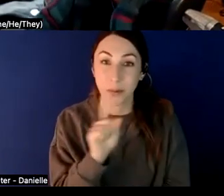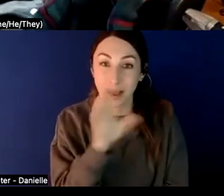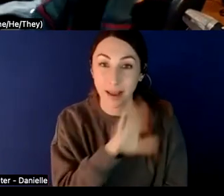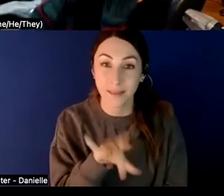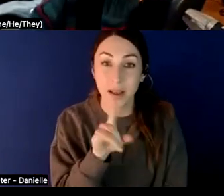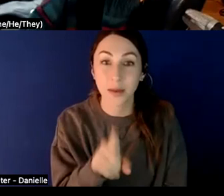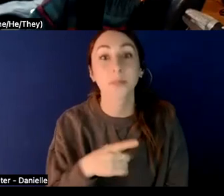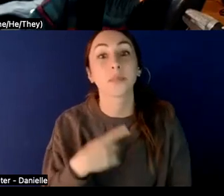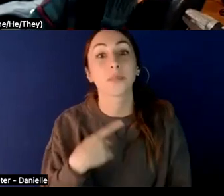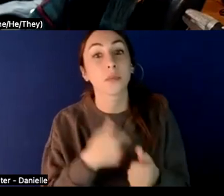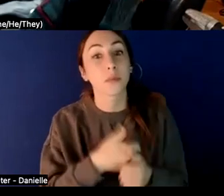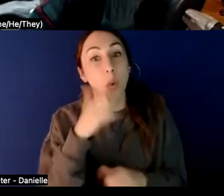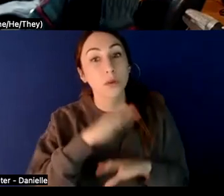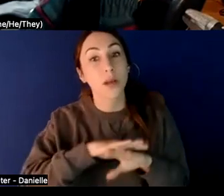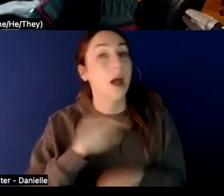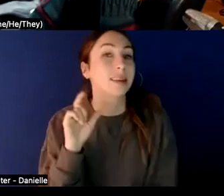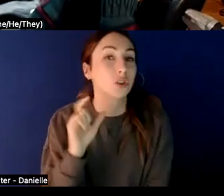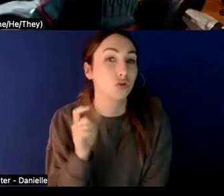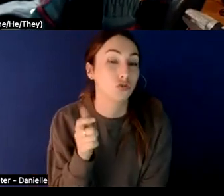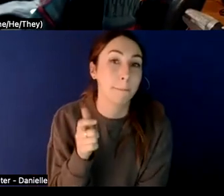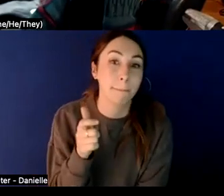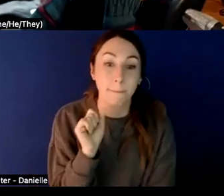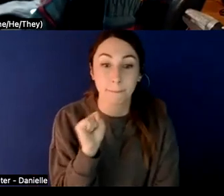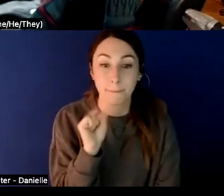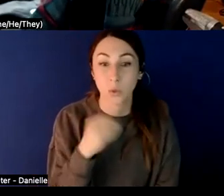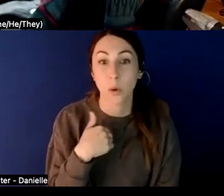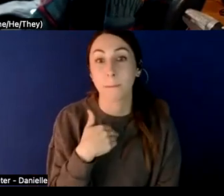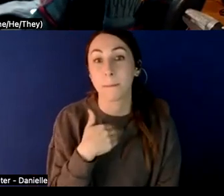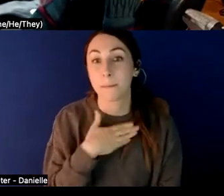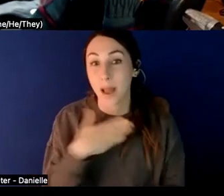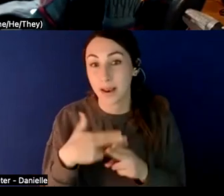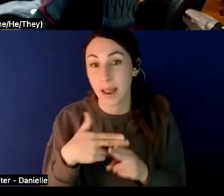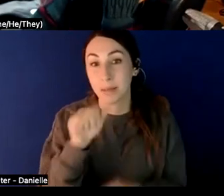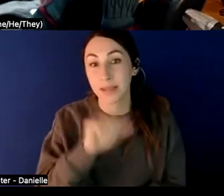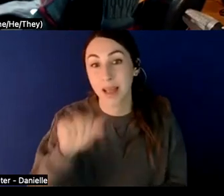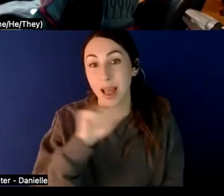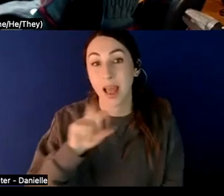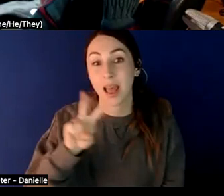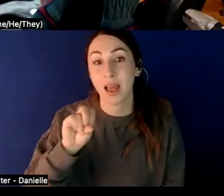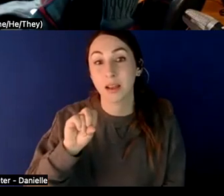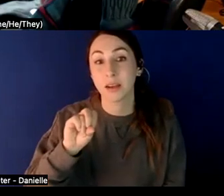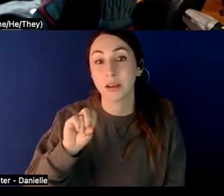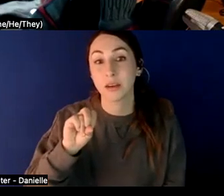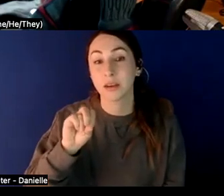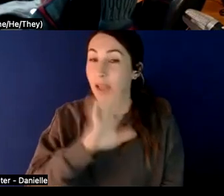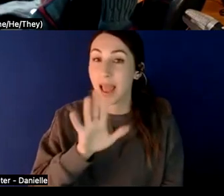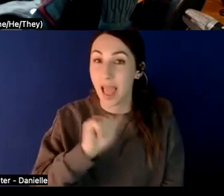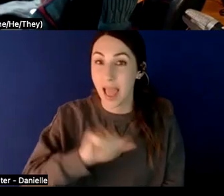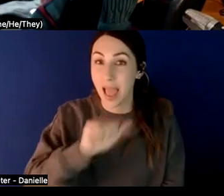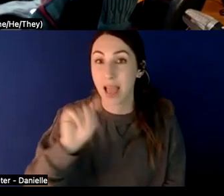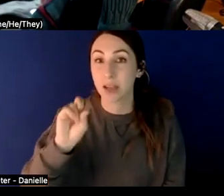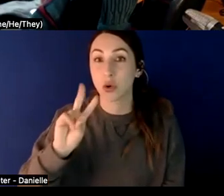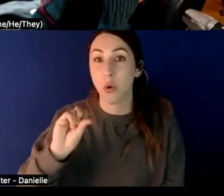I'm mostly on Instagram, so my tag there is at Tova's Fine. So it's like my